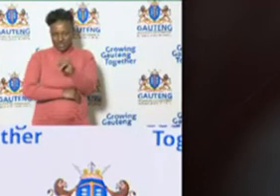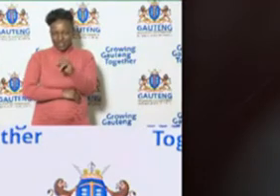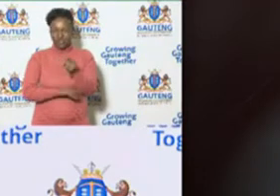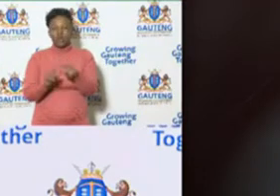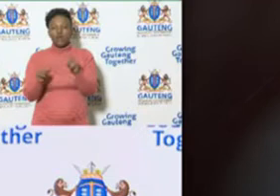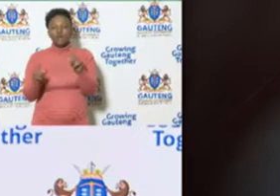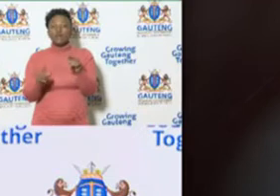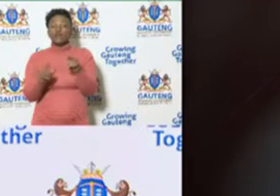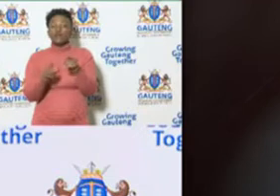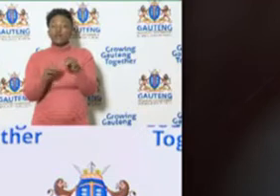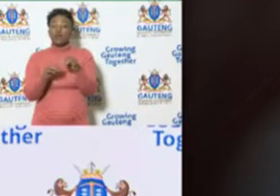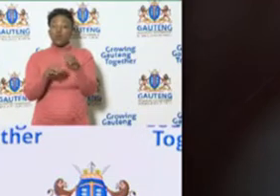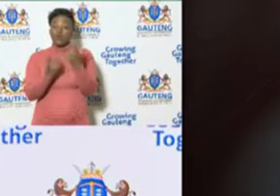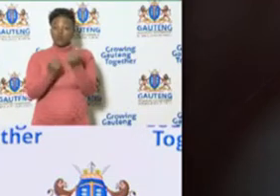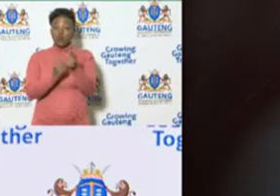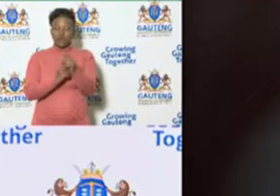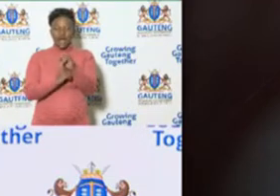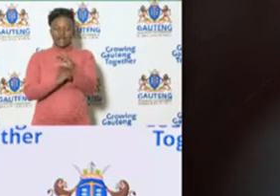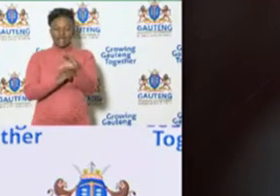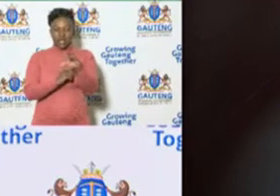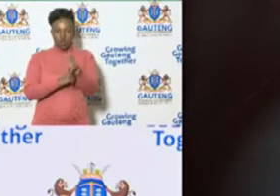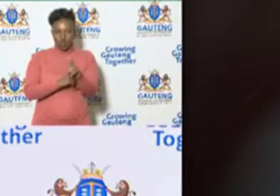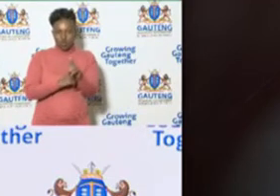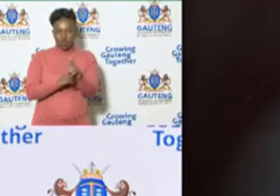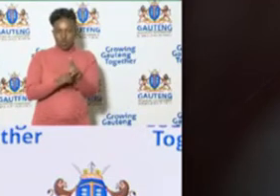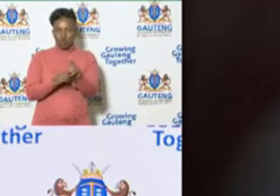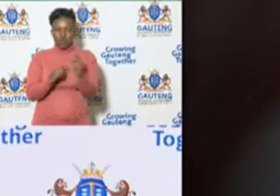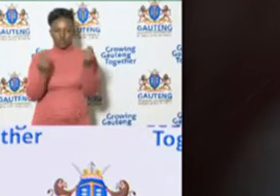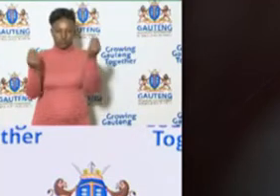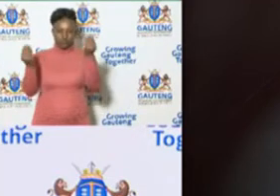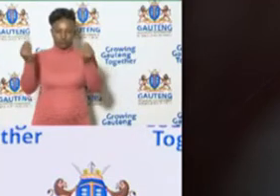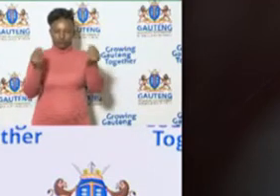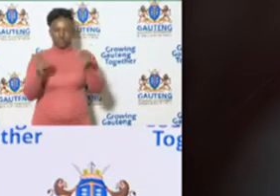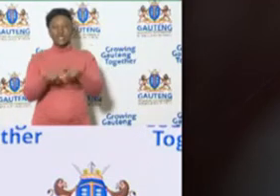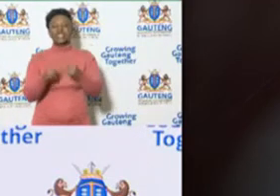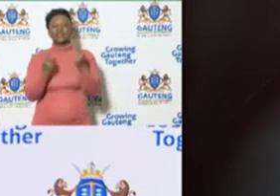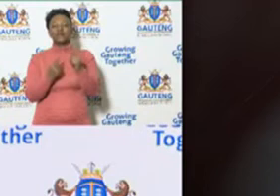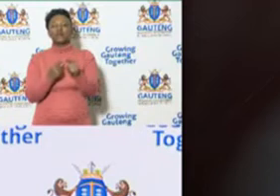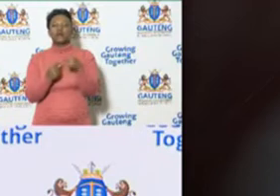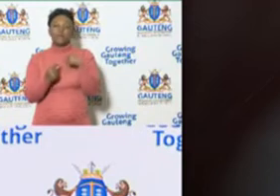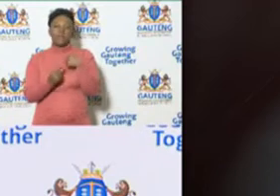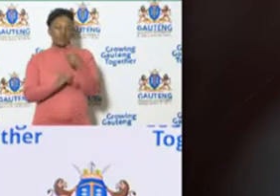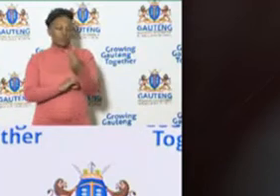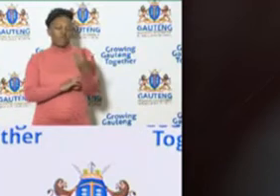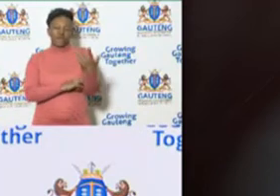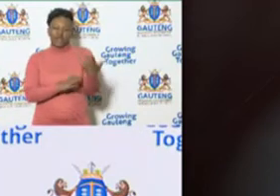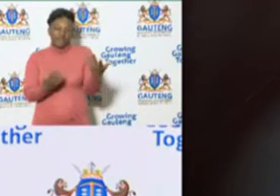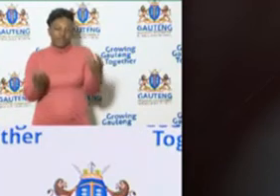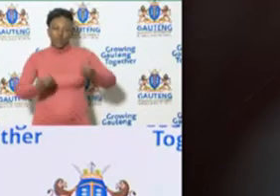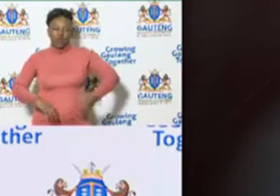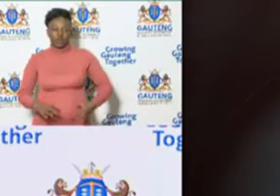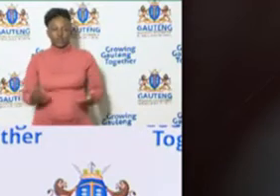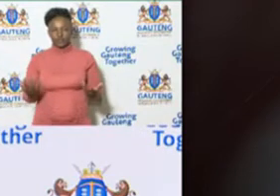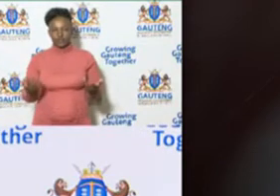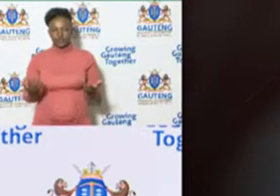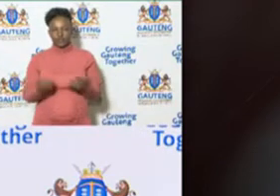in particular, the design is different. So we have lost 25 beds out of that